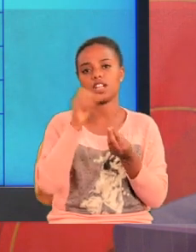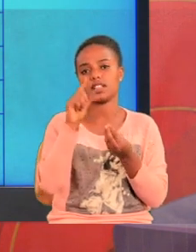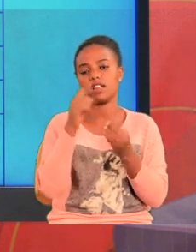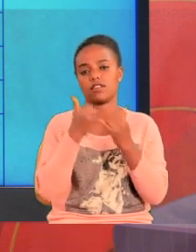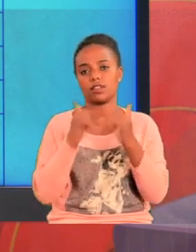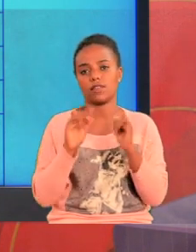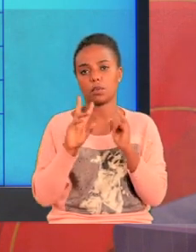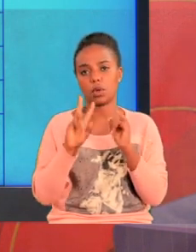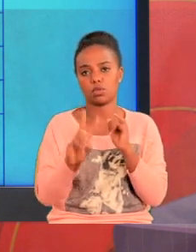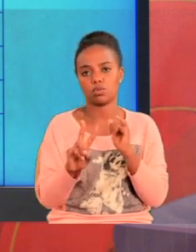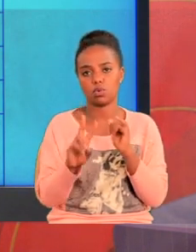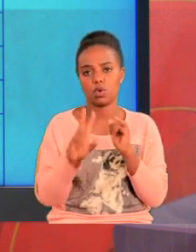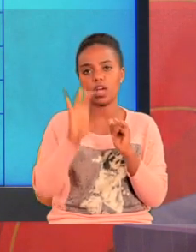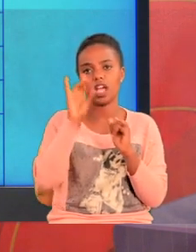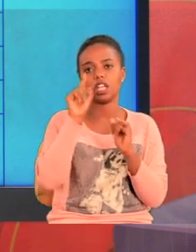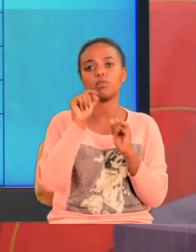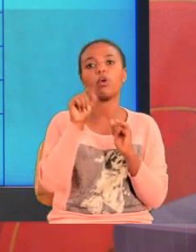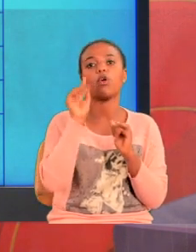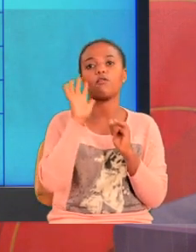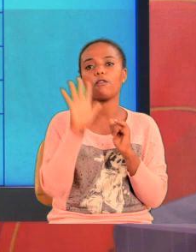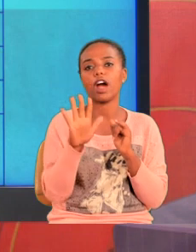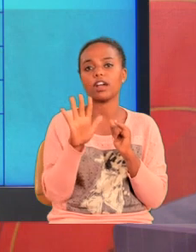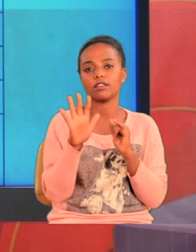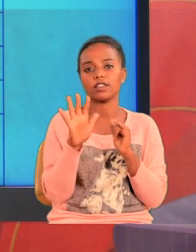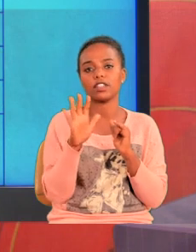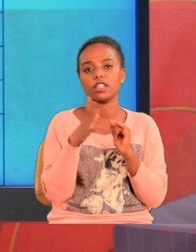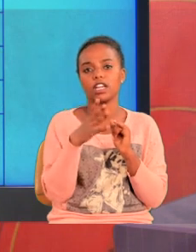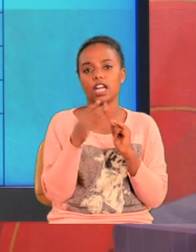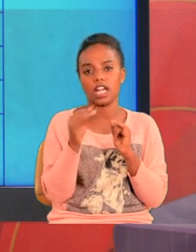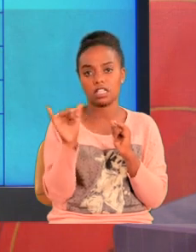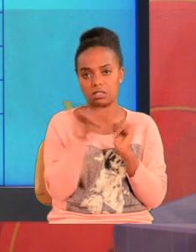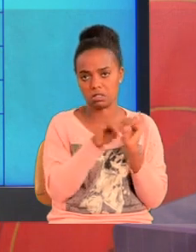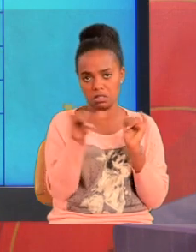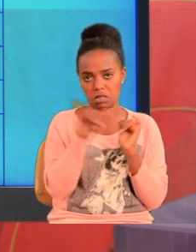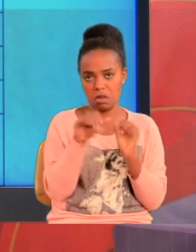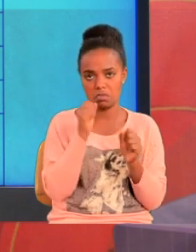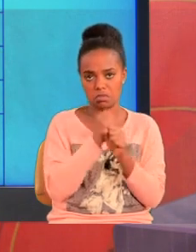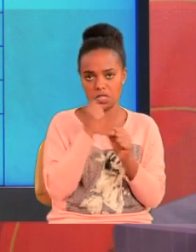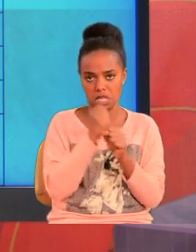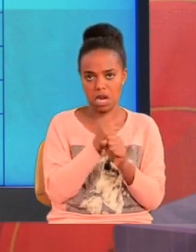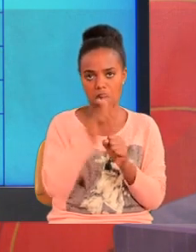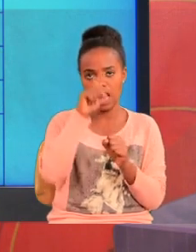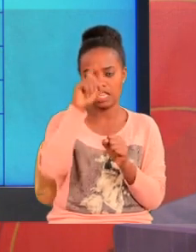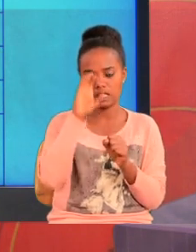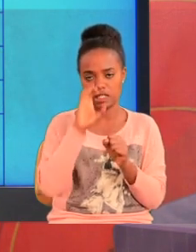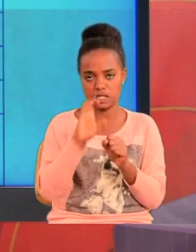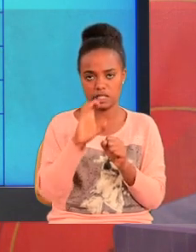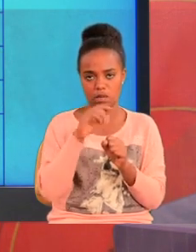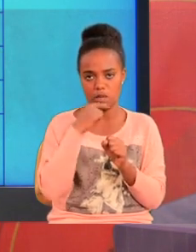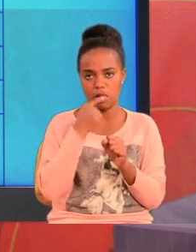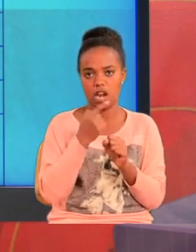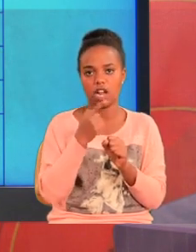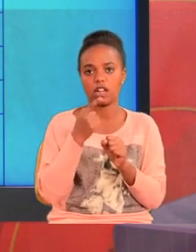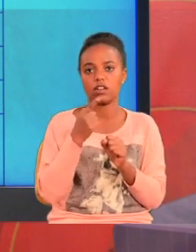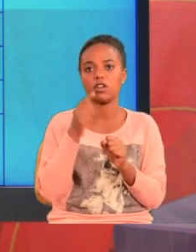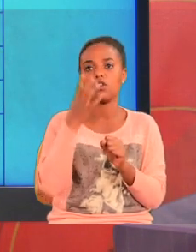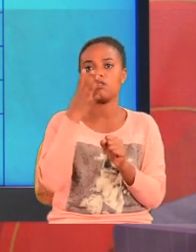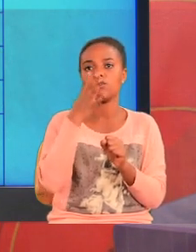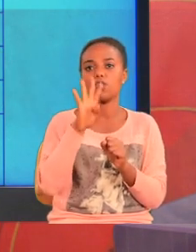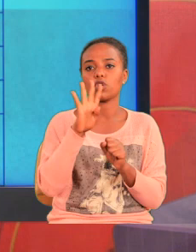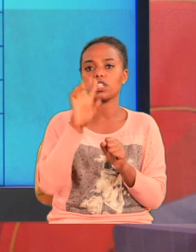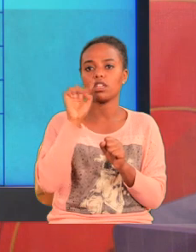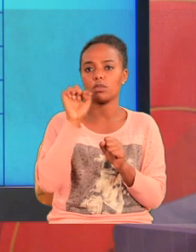by 2, it is 8.5. And you do for the rest in similar way, and you'll have